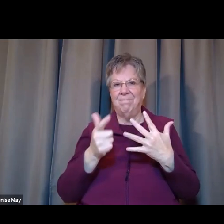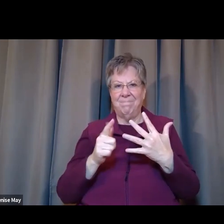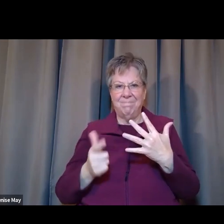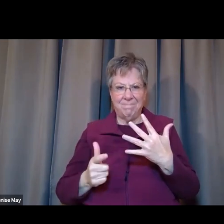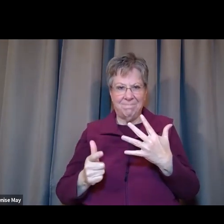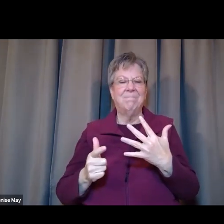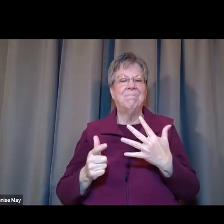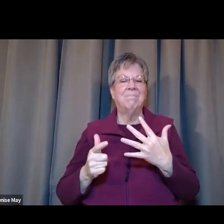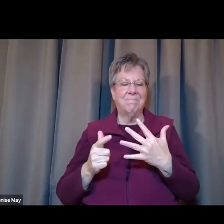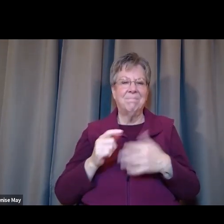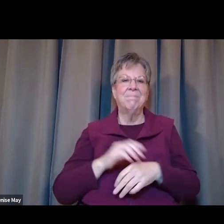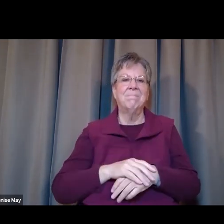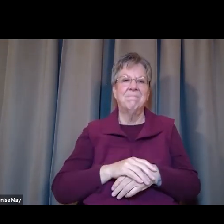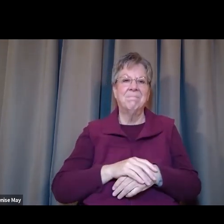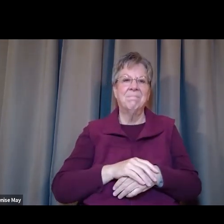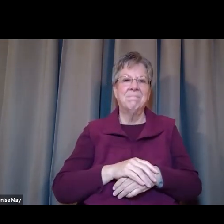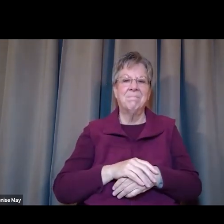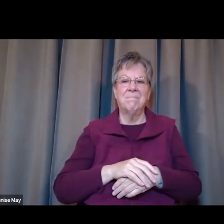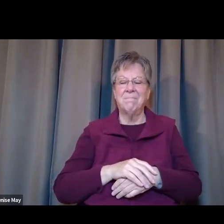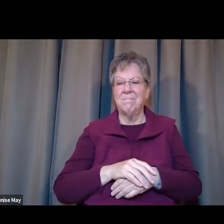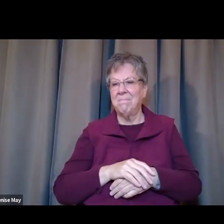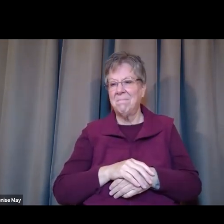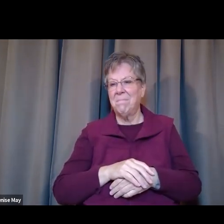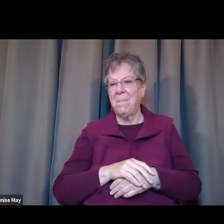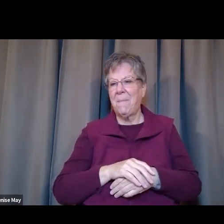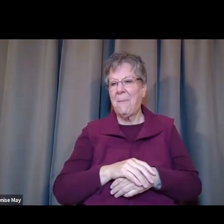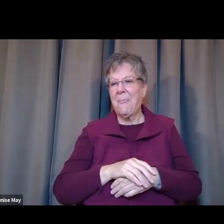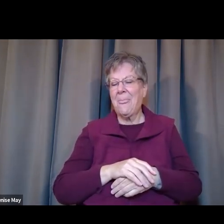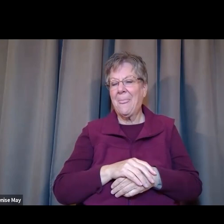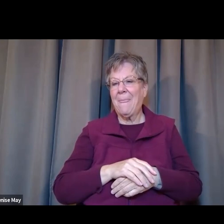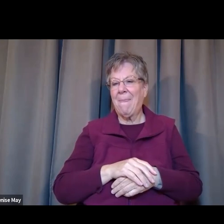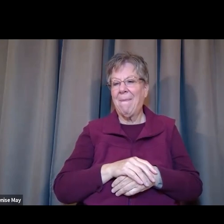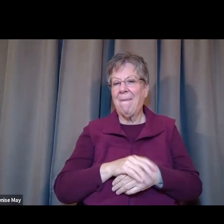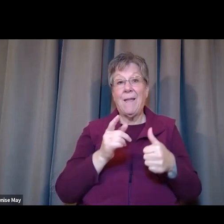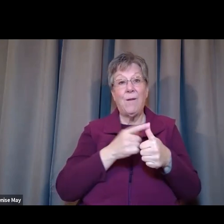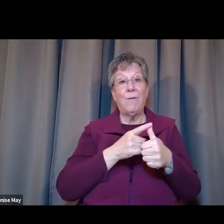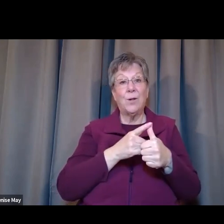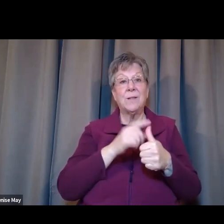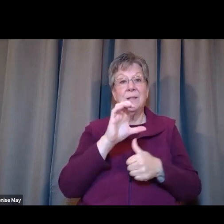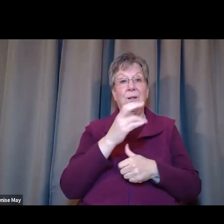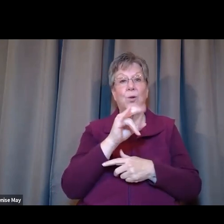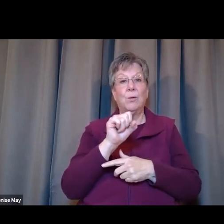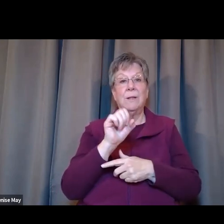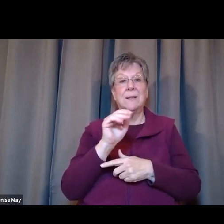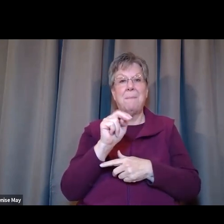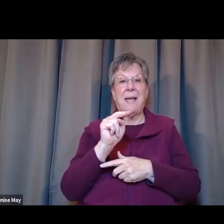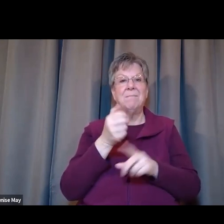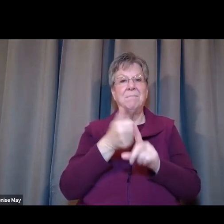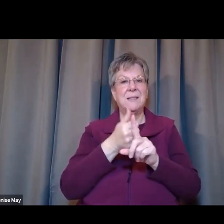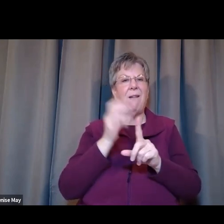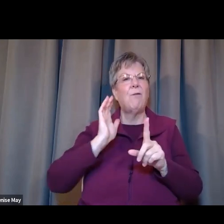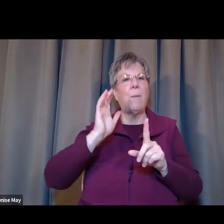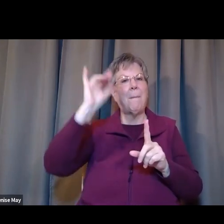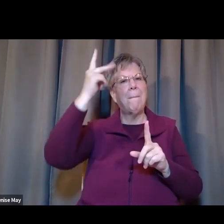and then we'll turn to the dialoguing for the second half of this hour. First, Chris Mann is a former political consultant and